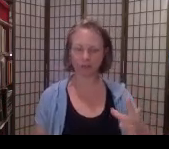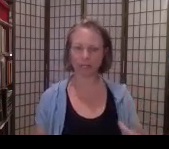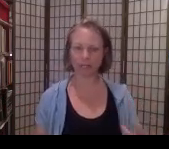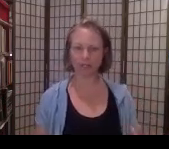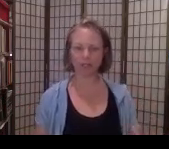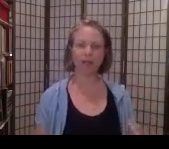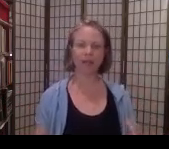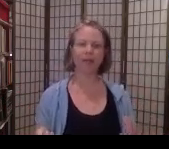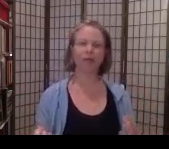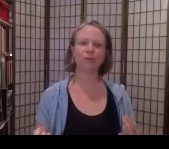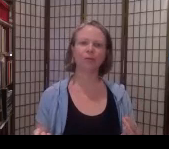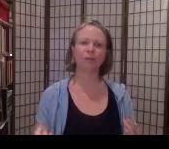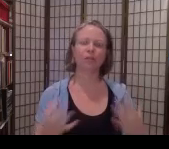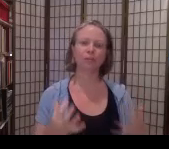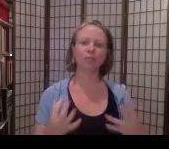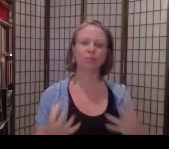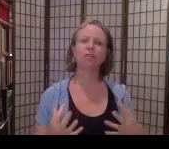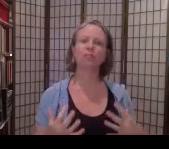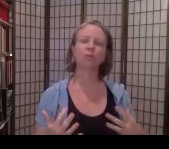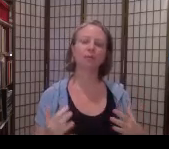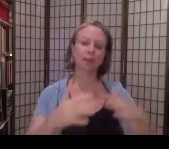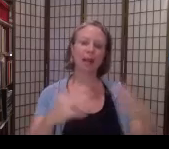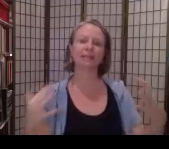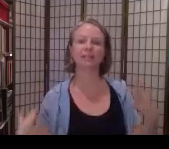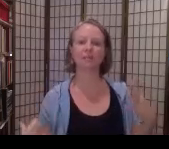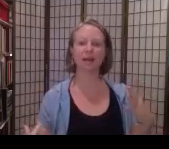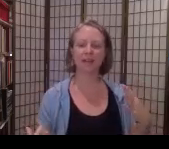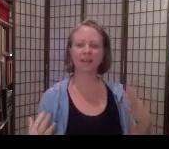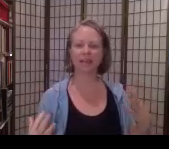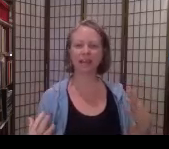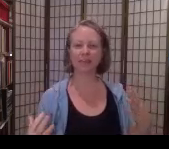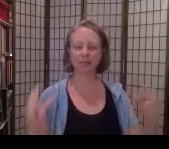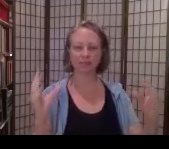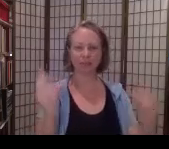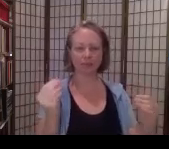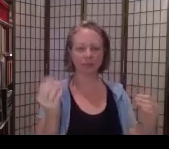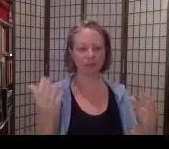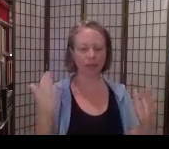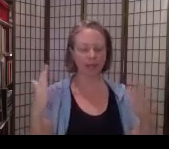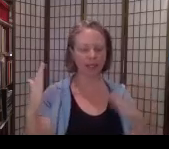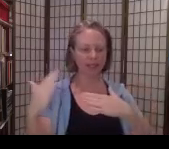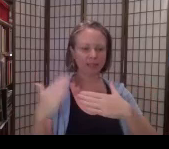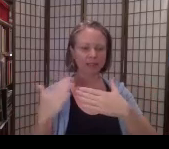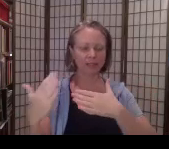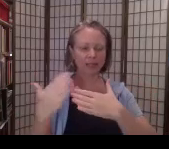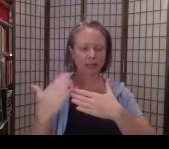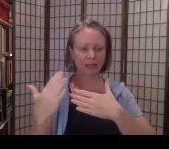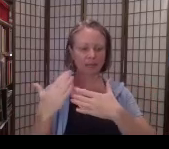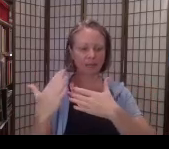This cricket is showing how humans are much more impacted by that layer. There's something about the way